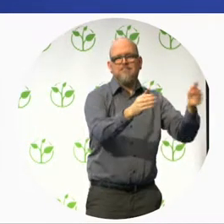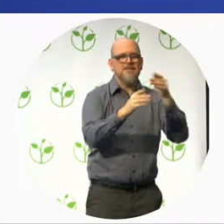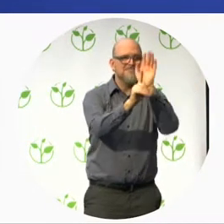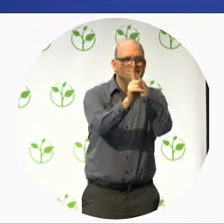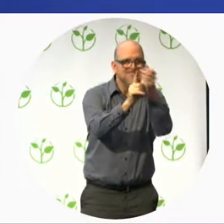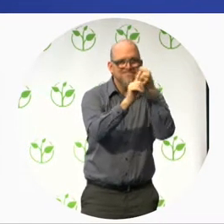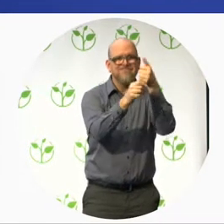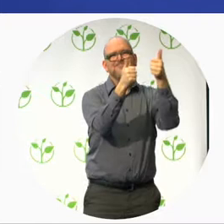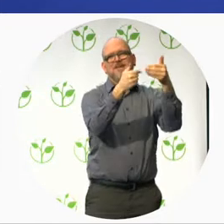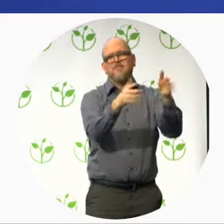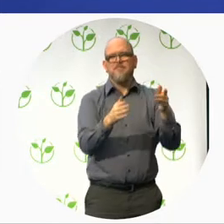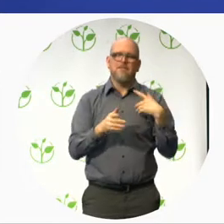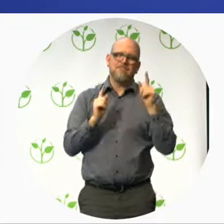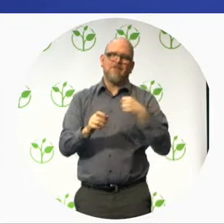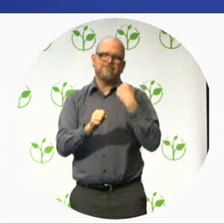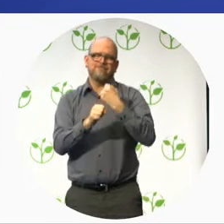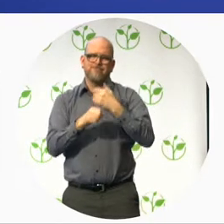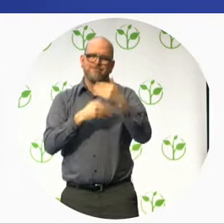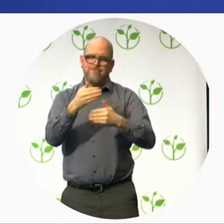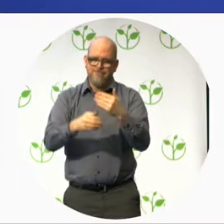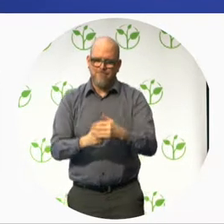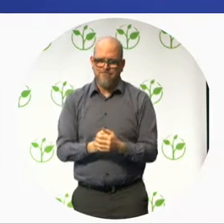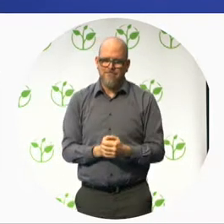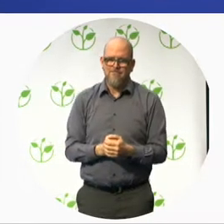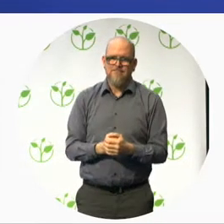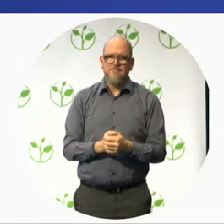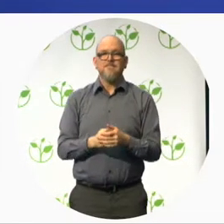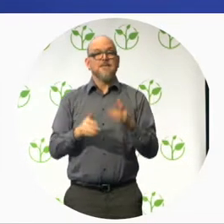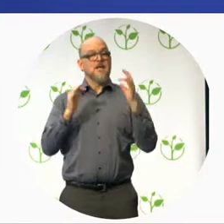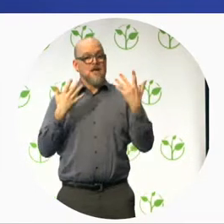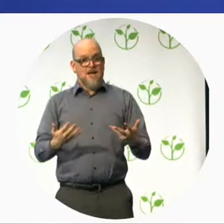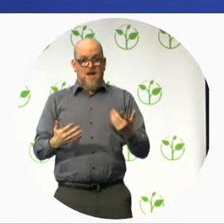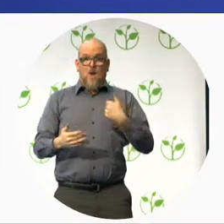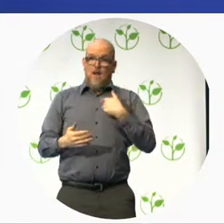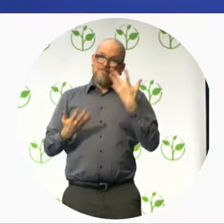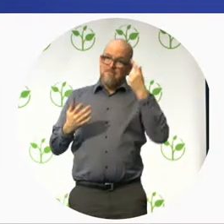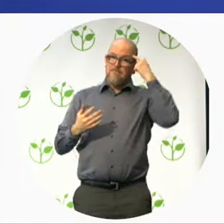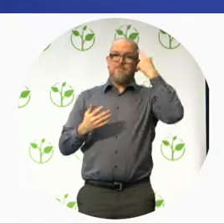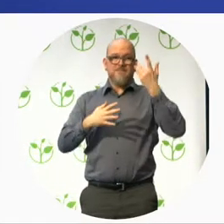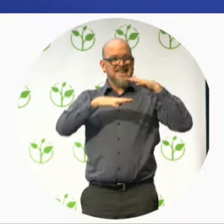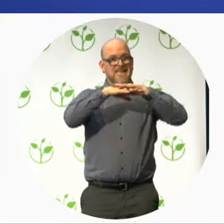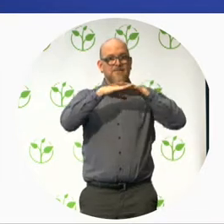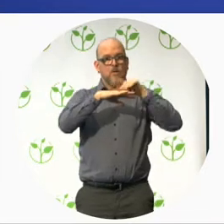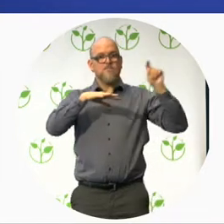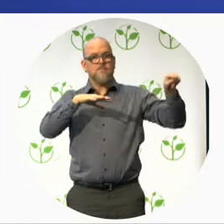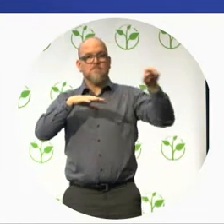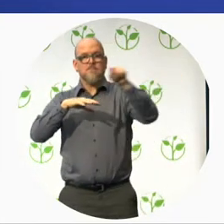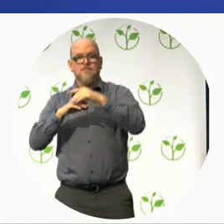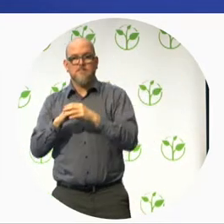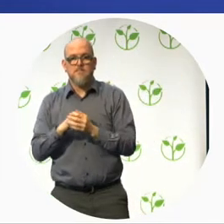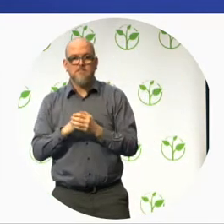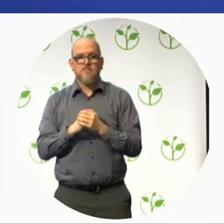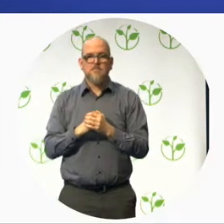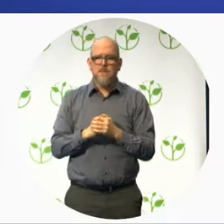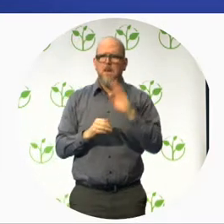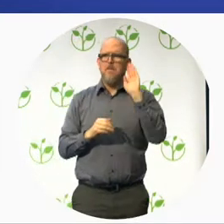individuals who comprise our workforce tend to know multiple languages, and English isn't necessarily the primary or first